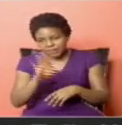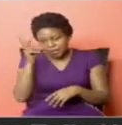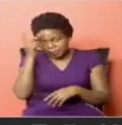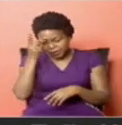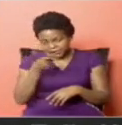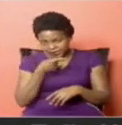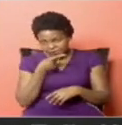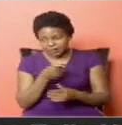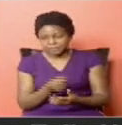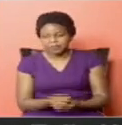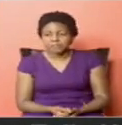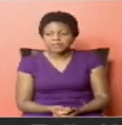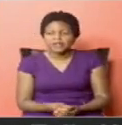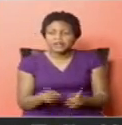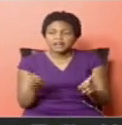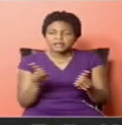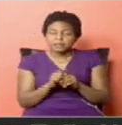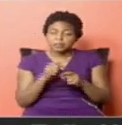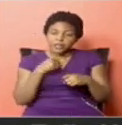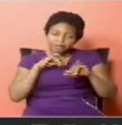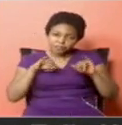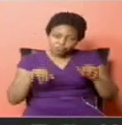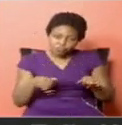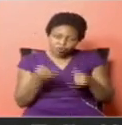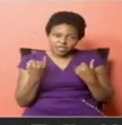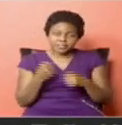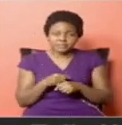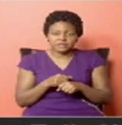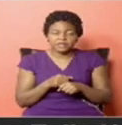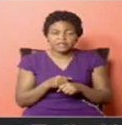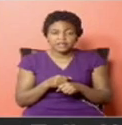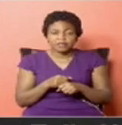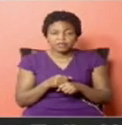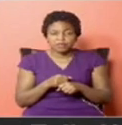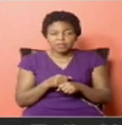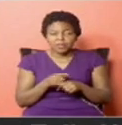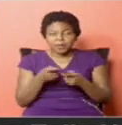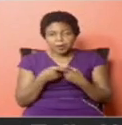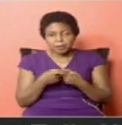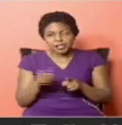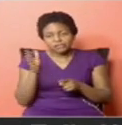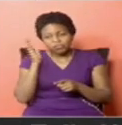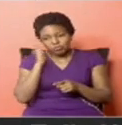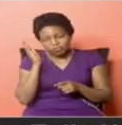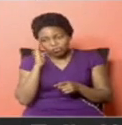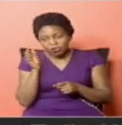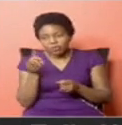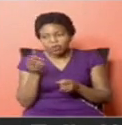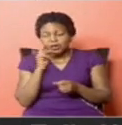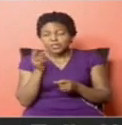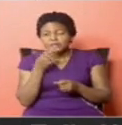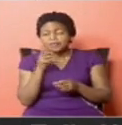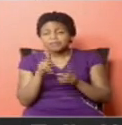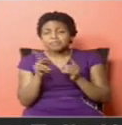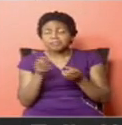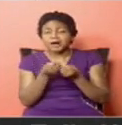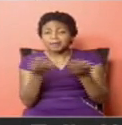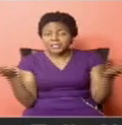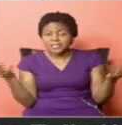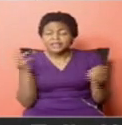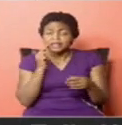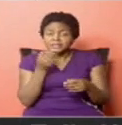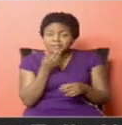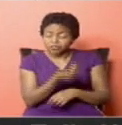versa. We have made efforts, but these efforts are a drop in the ocean according to the needs of children